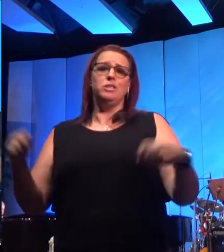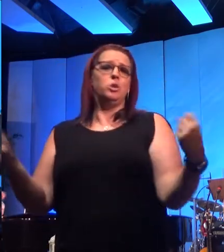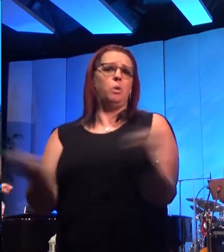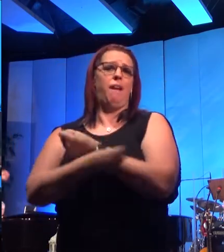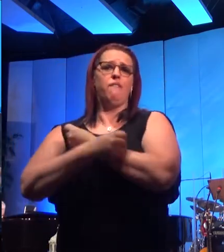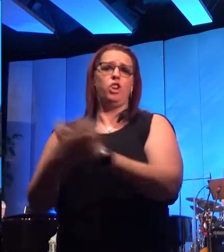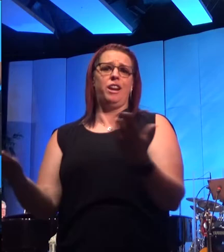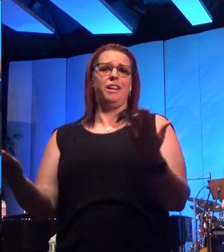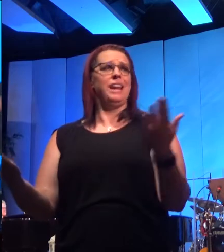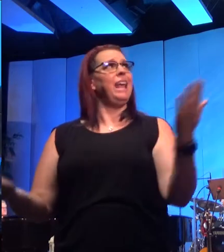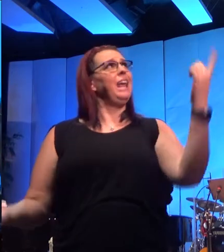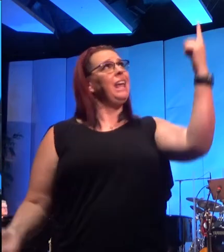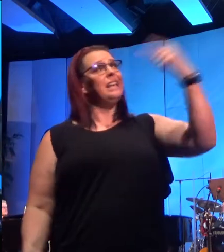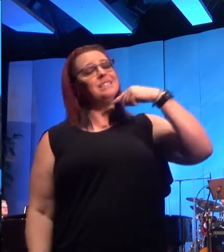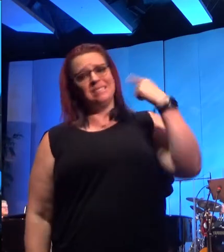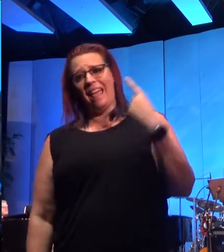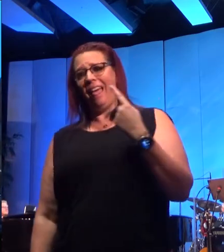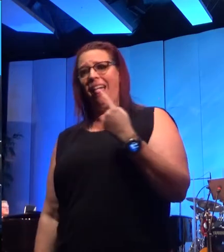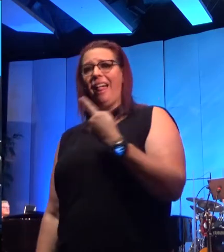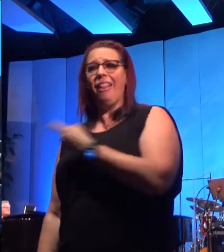God's helping you.